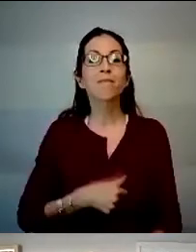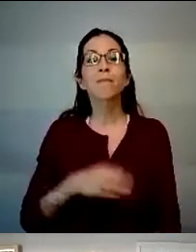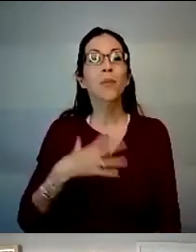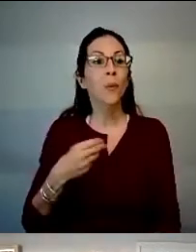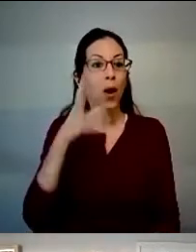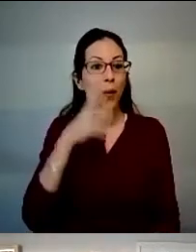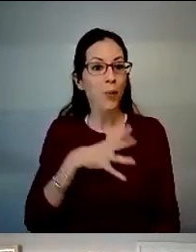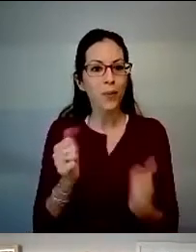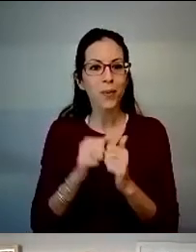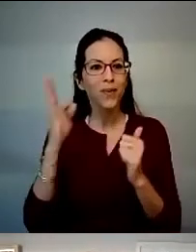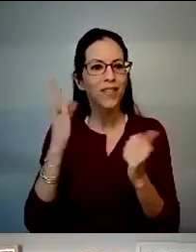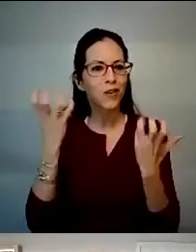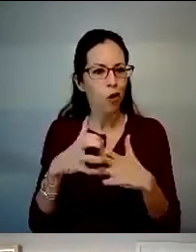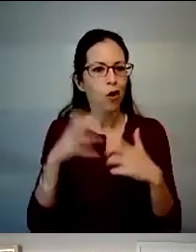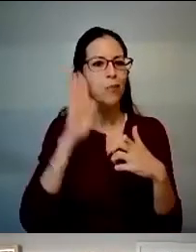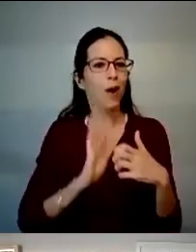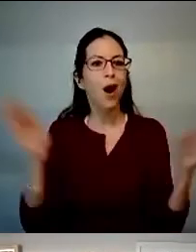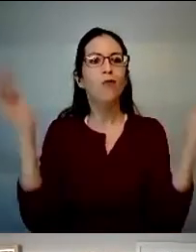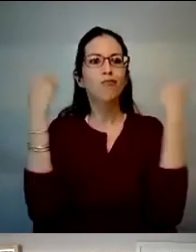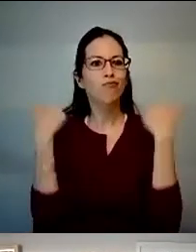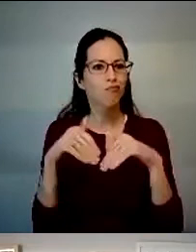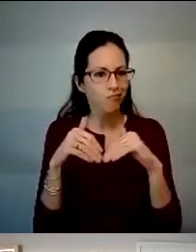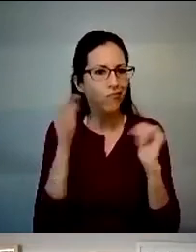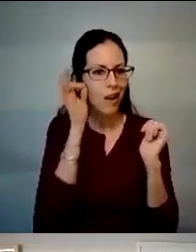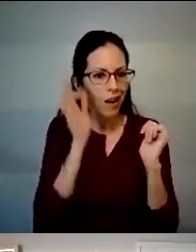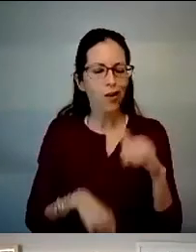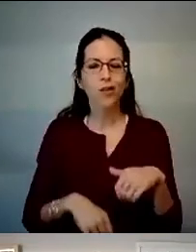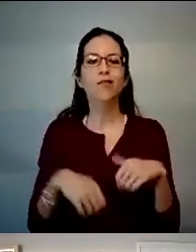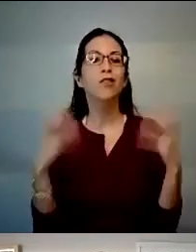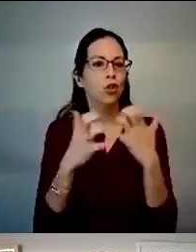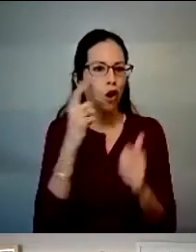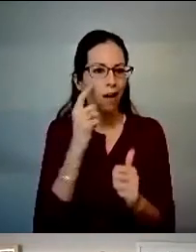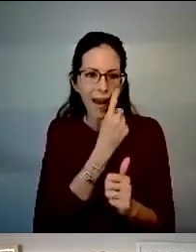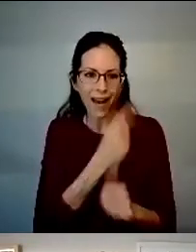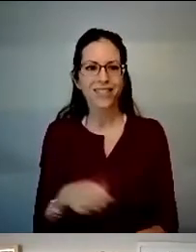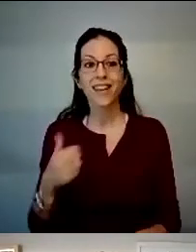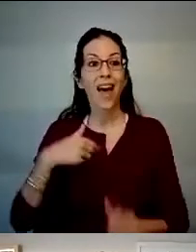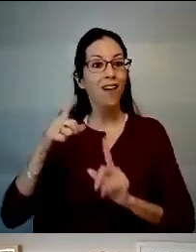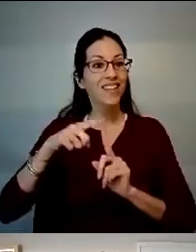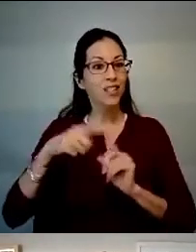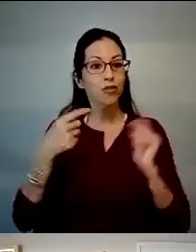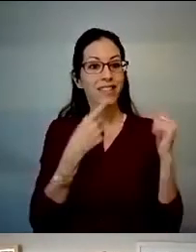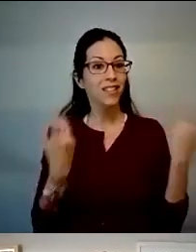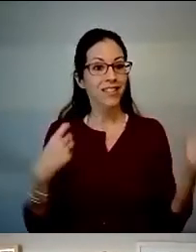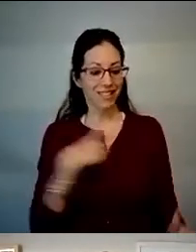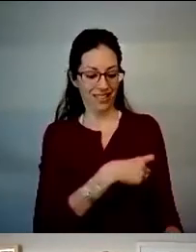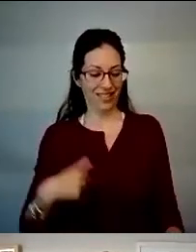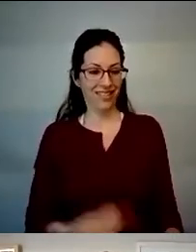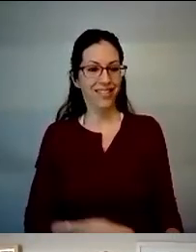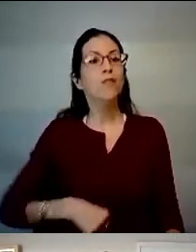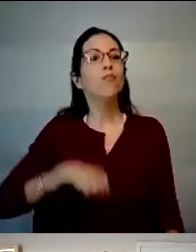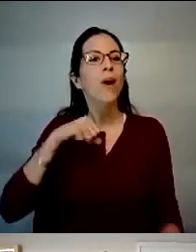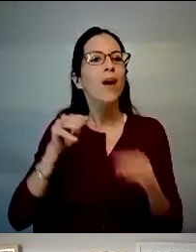shoulder-length hair and dark eyes. And I'm wearing my Proud Museum Person t-shirt, of course, my uniform for these